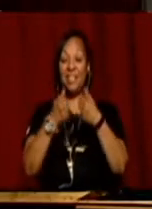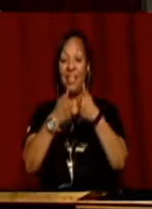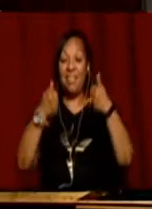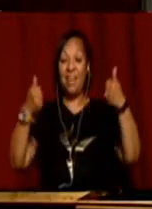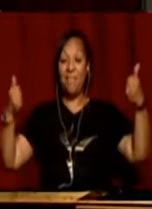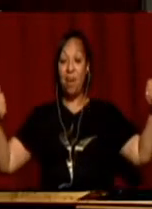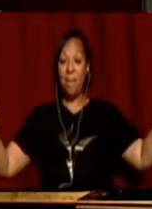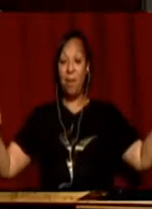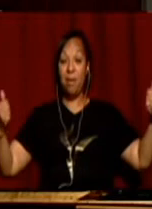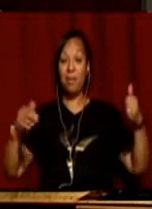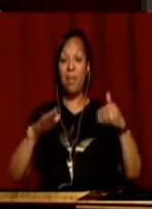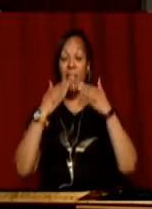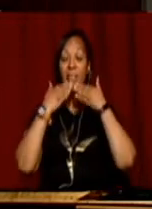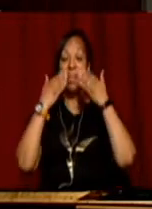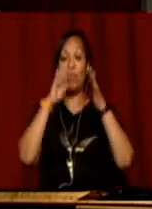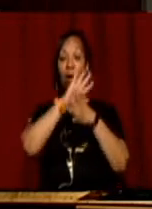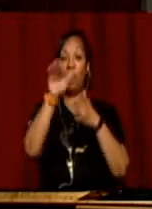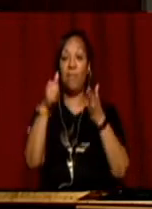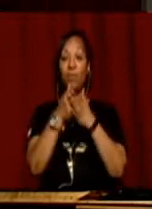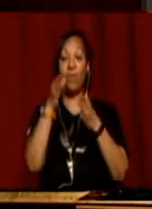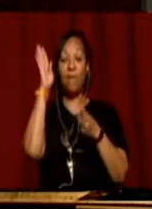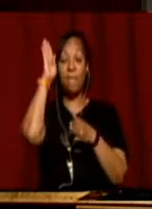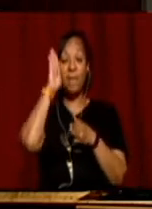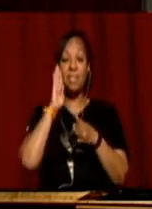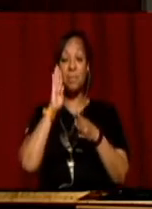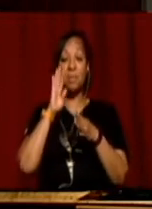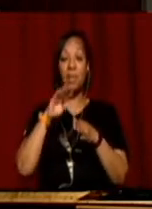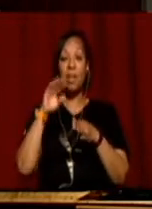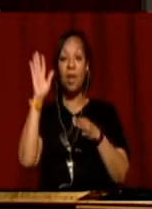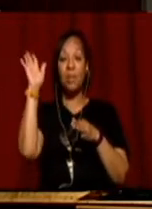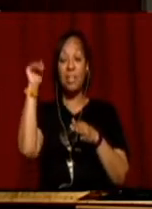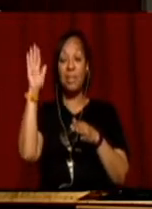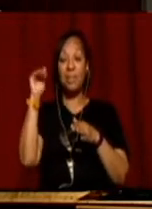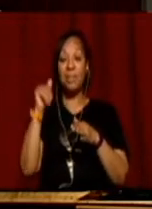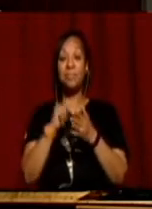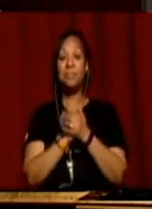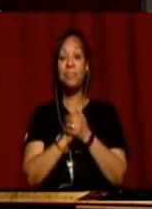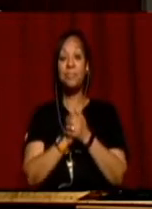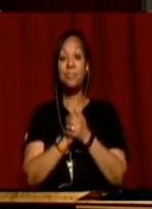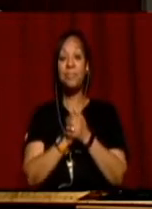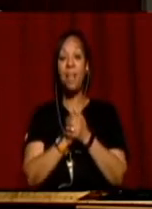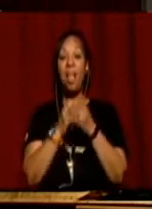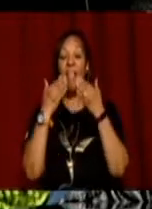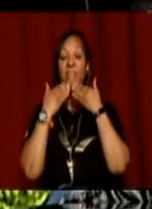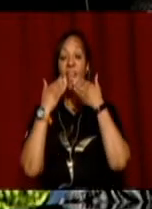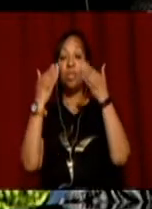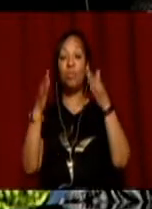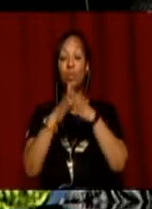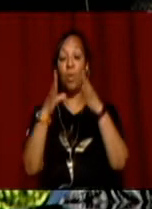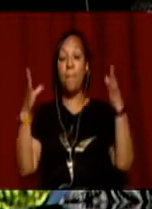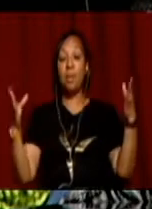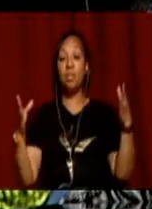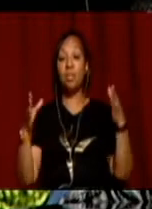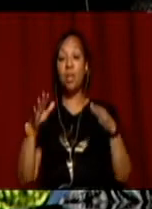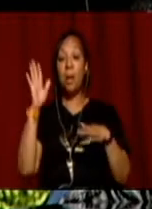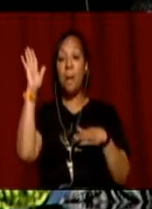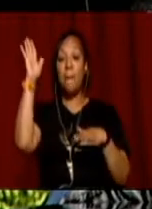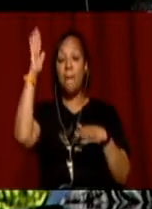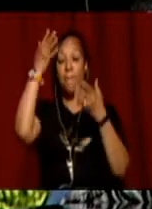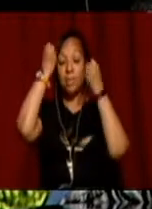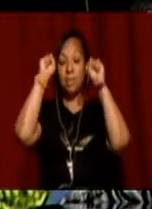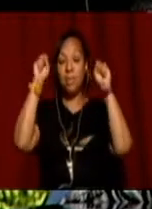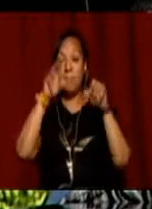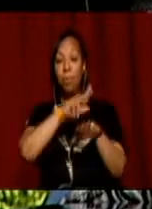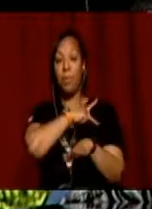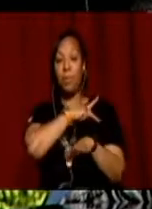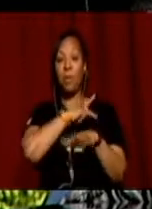apart. We thank all of you. Those of you on Facebook, we're signing off right now as well. Thank you so much, President Brett Winkle.